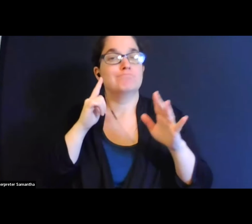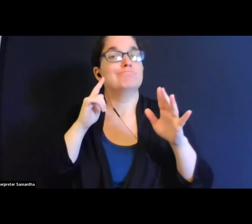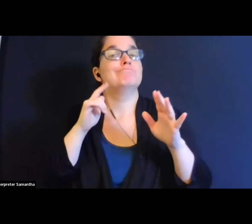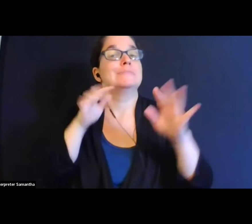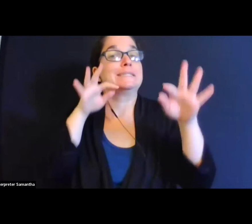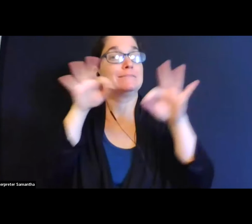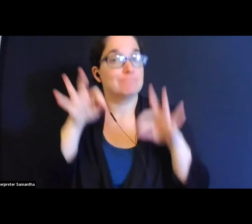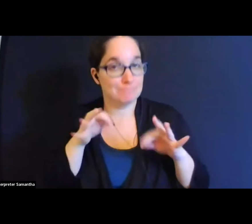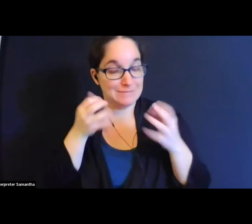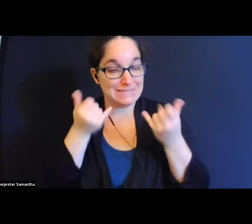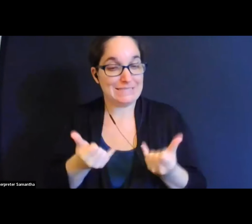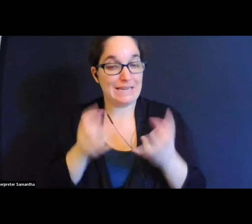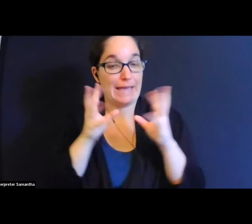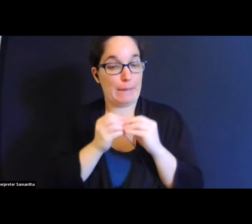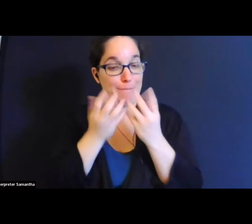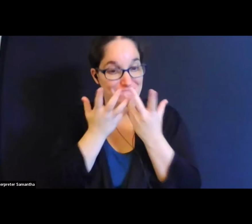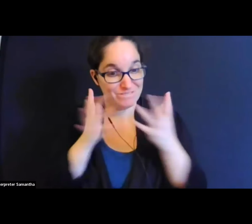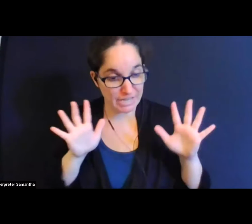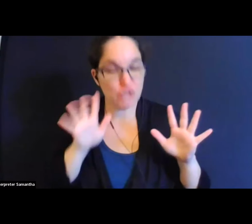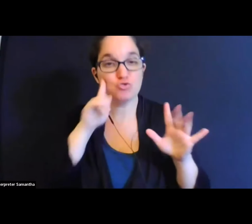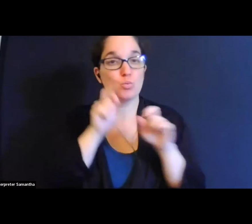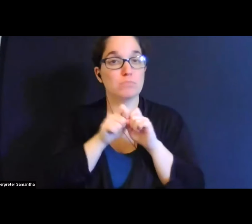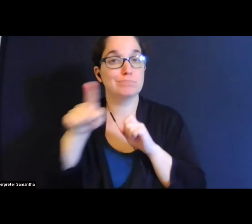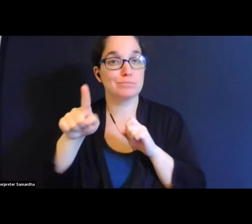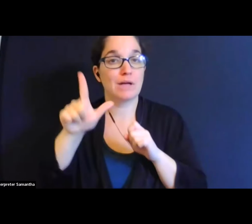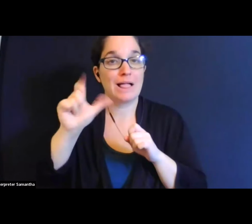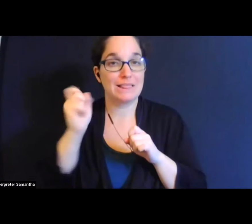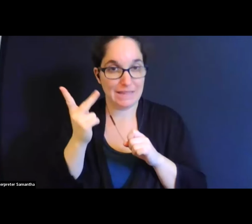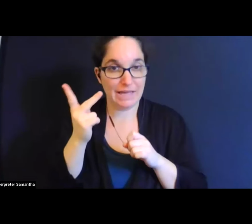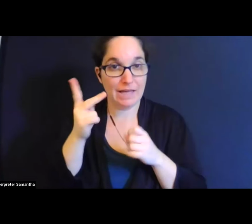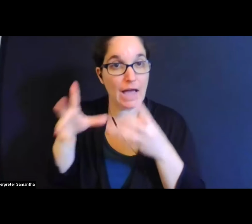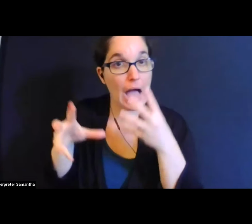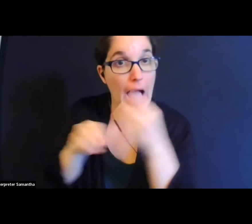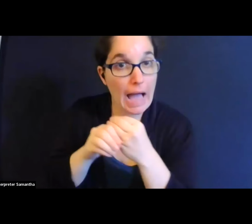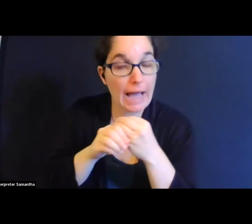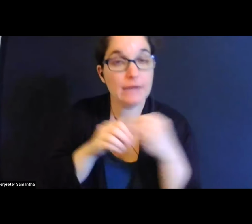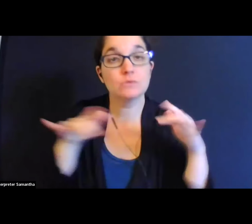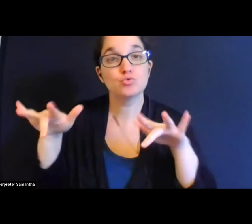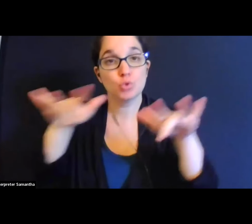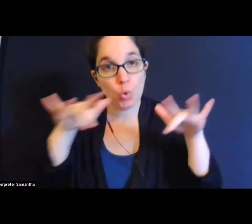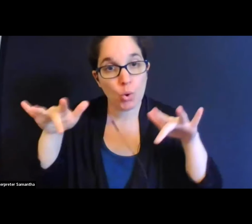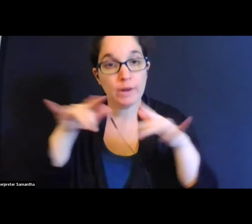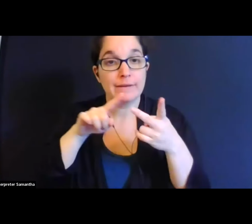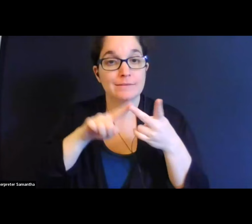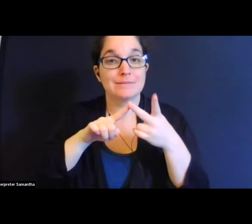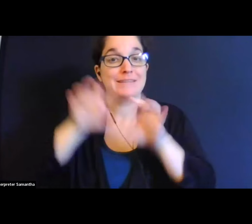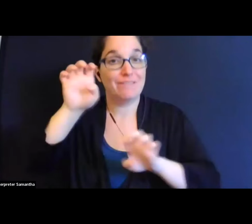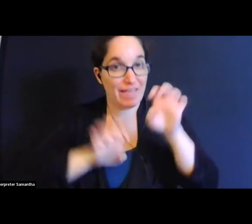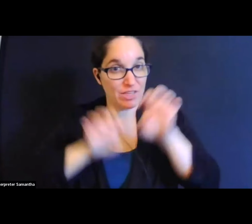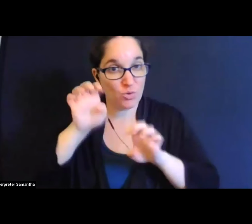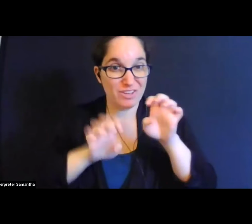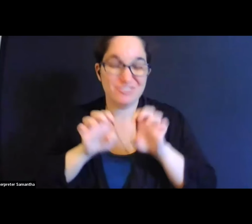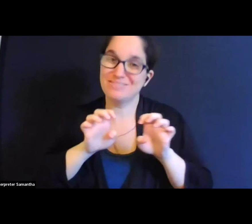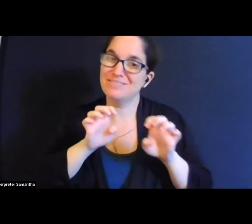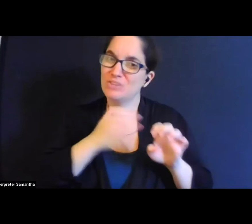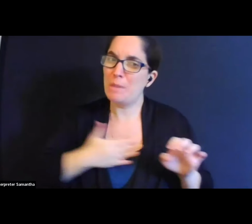to send a link. We'll have the recording. It'll also have the evaluation, which you must fill out